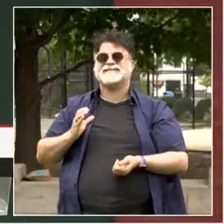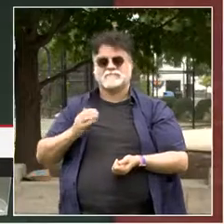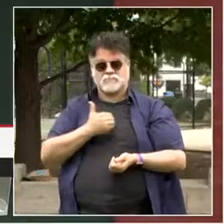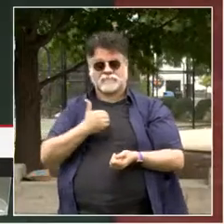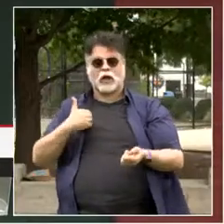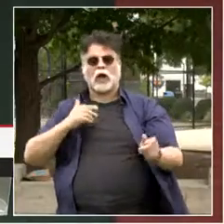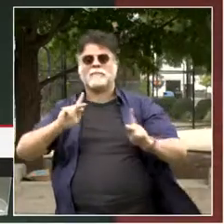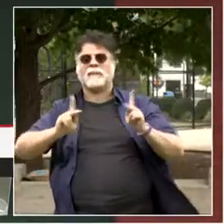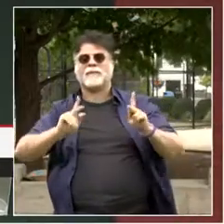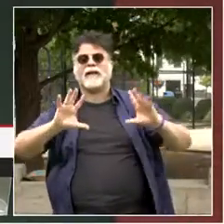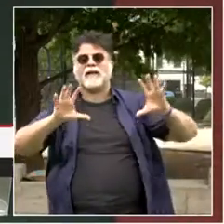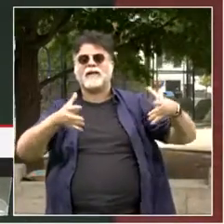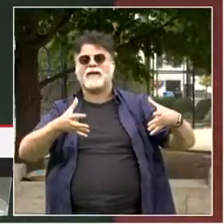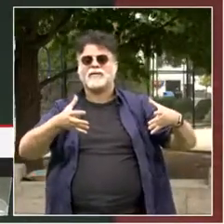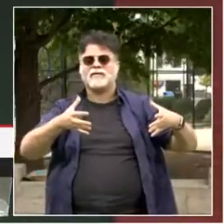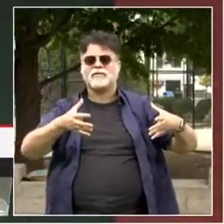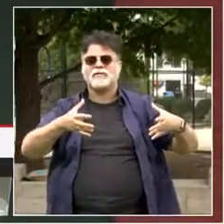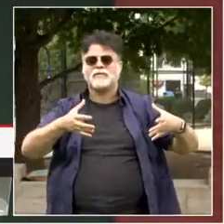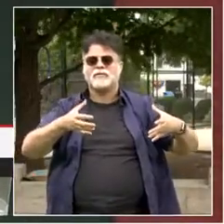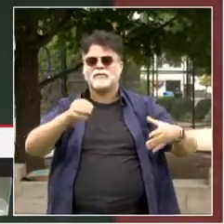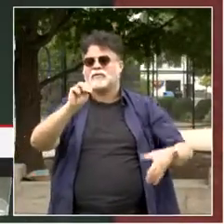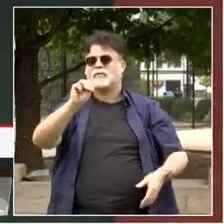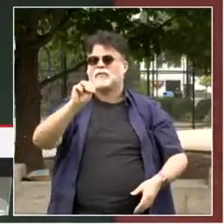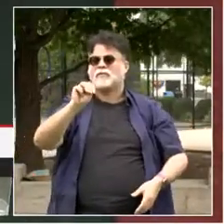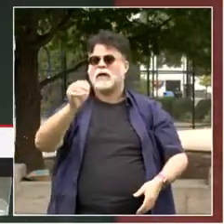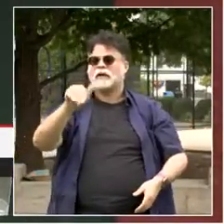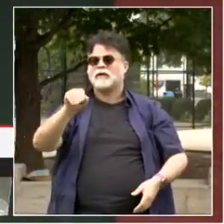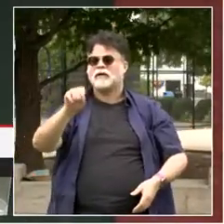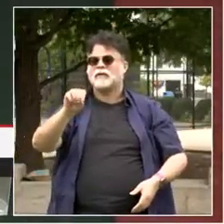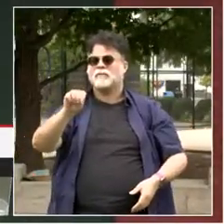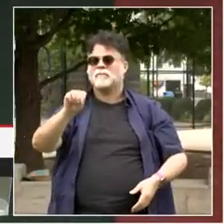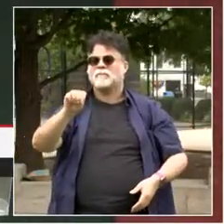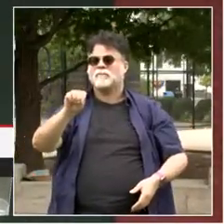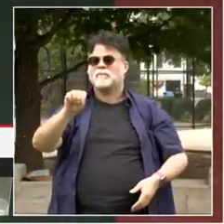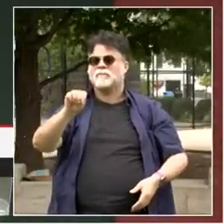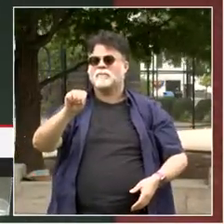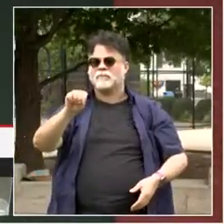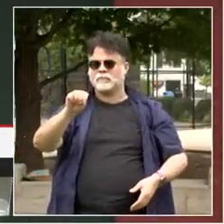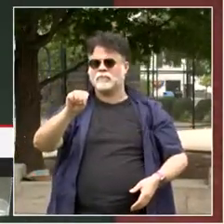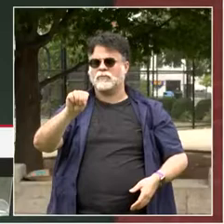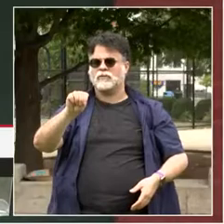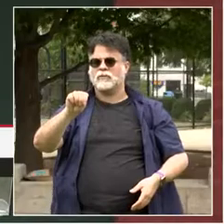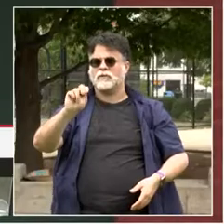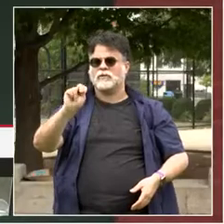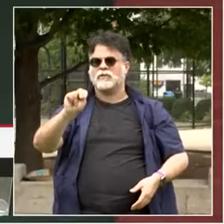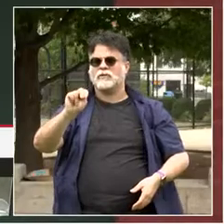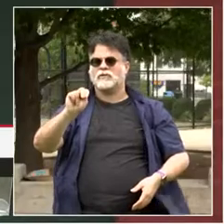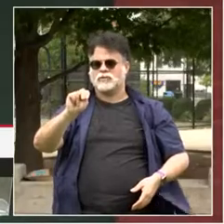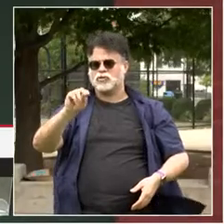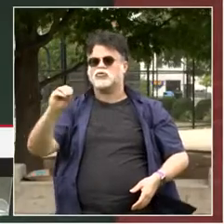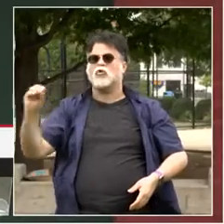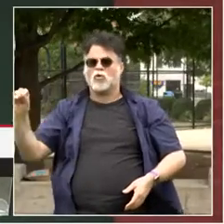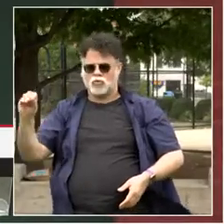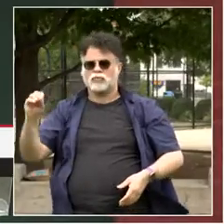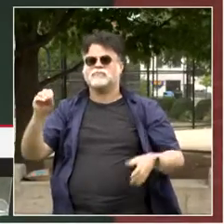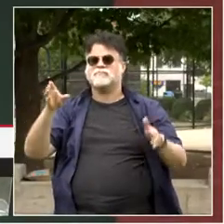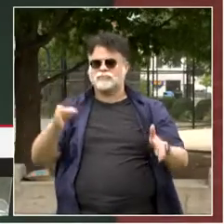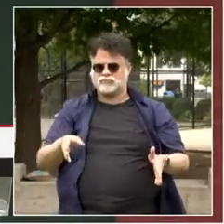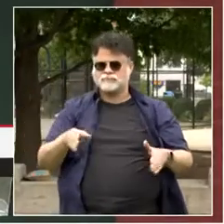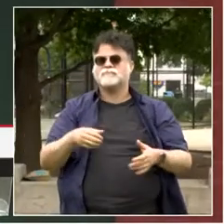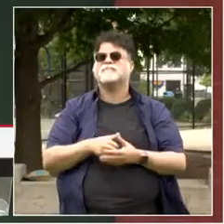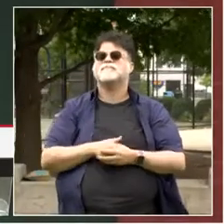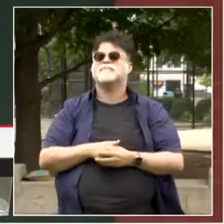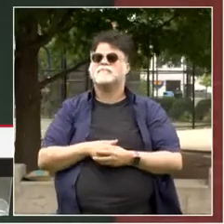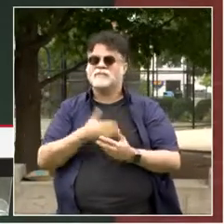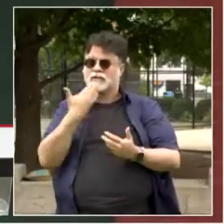of ANC2B, and to all of you for your patience thus far and your patience until next year when we